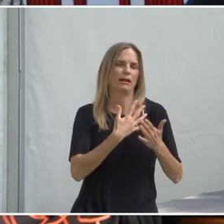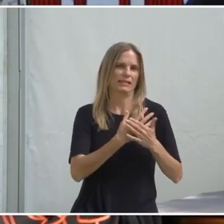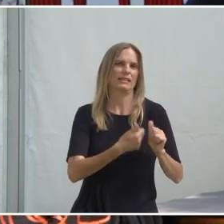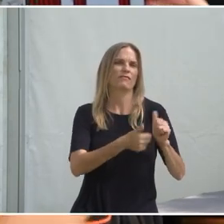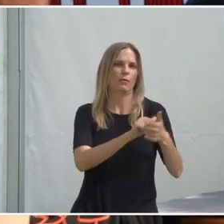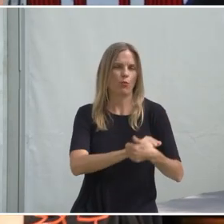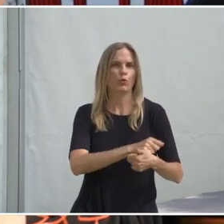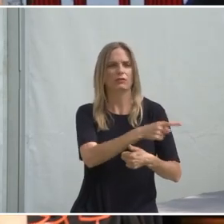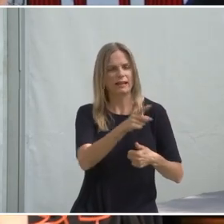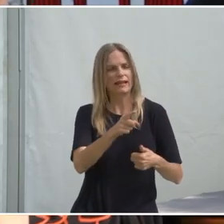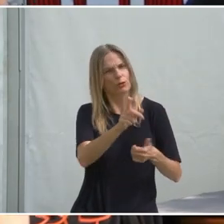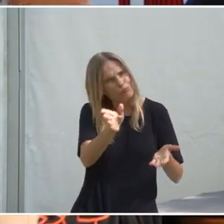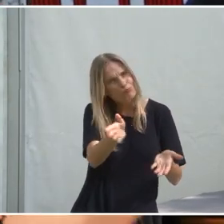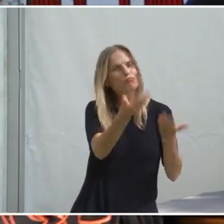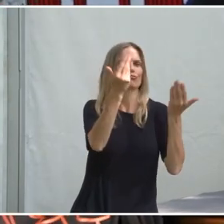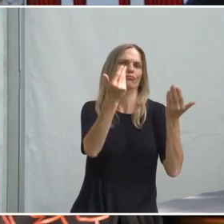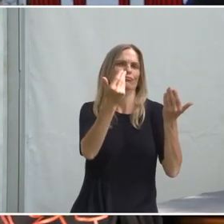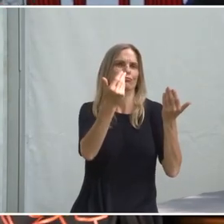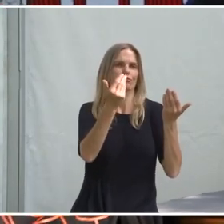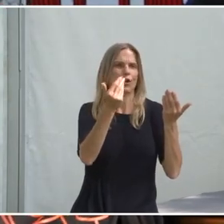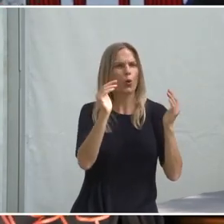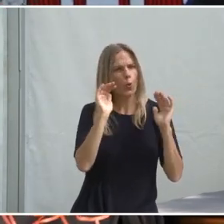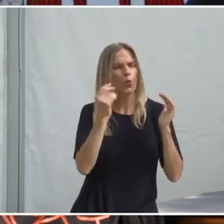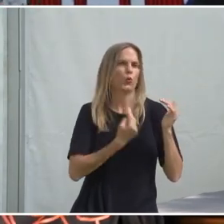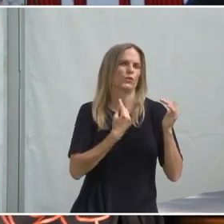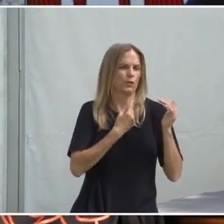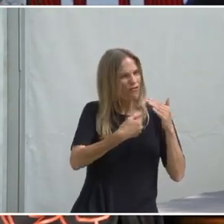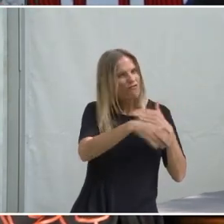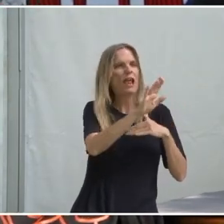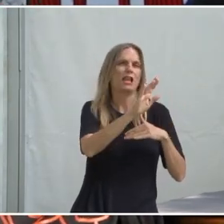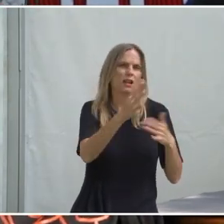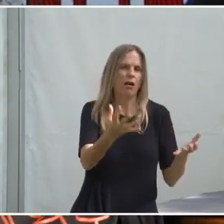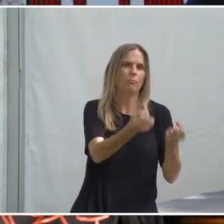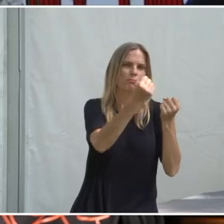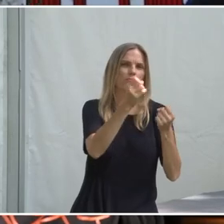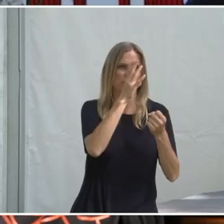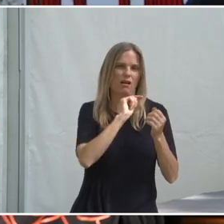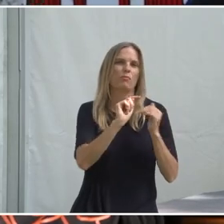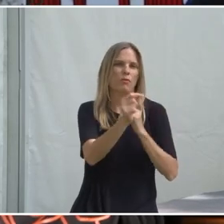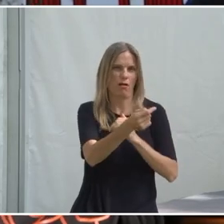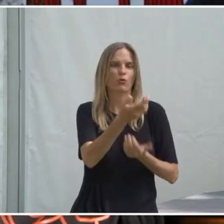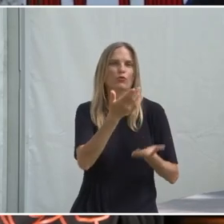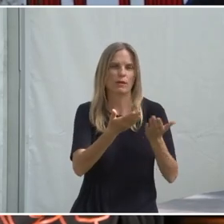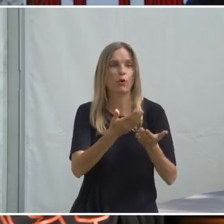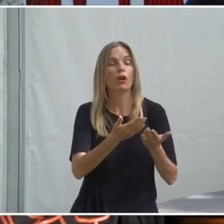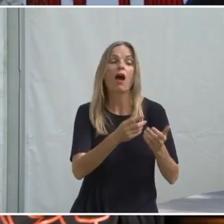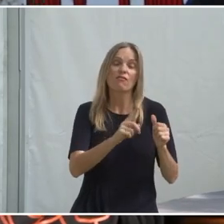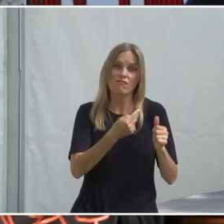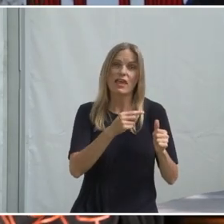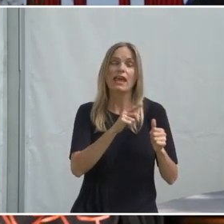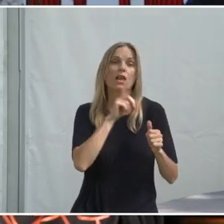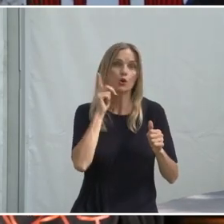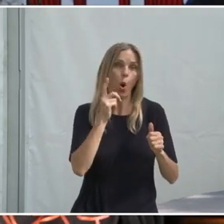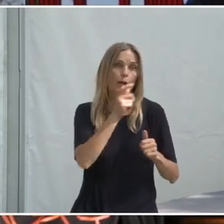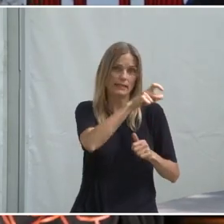trying to get them out. The same with the universities, but many of the people don't actually reach university. So I feel like schools